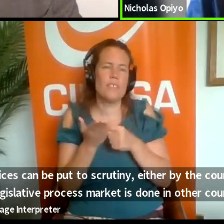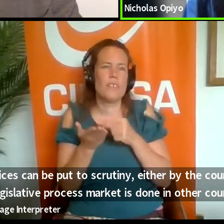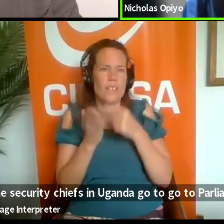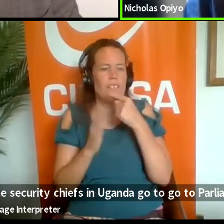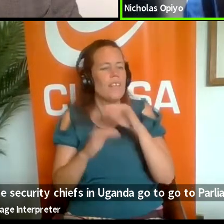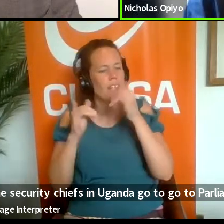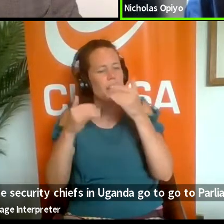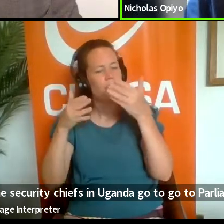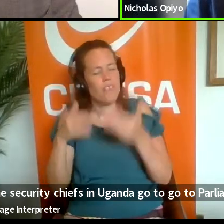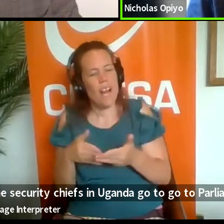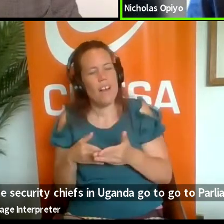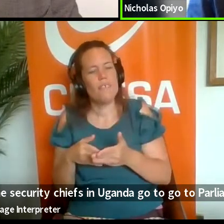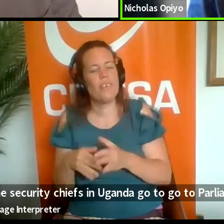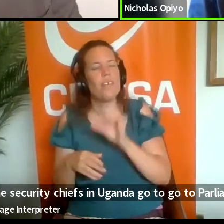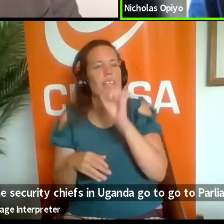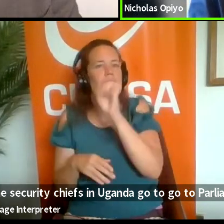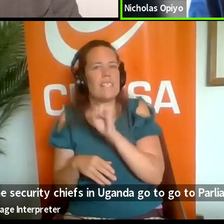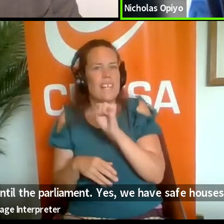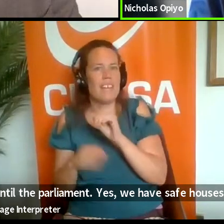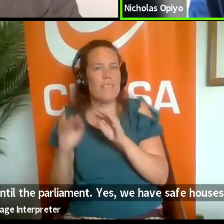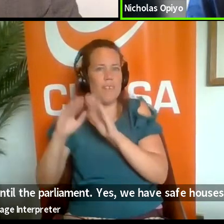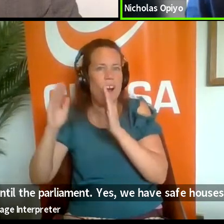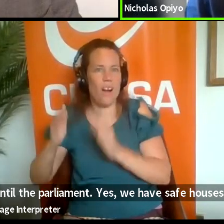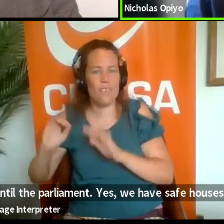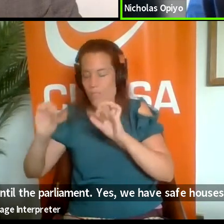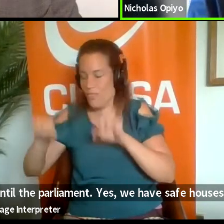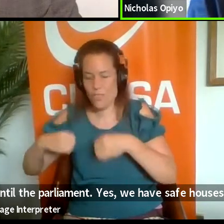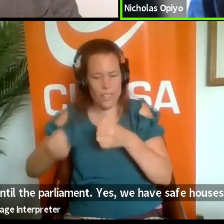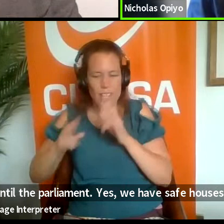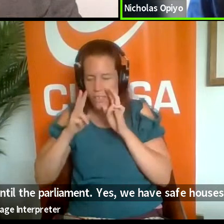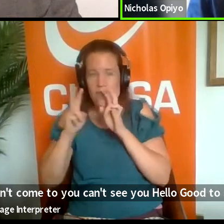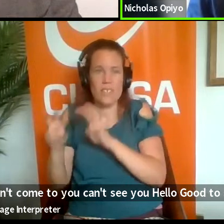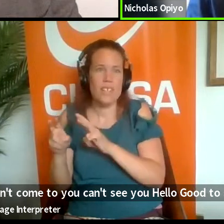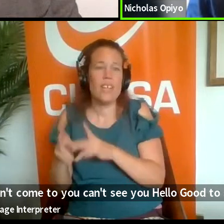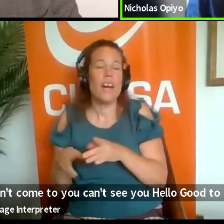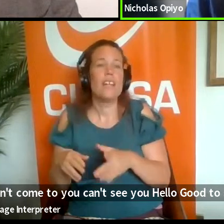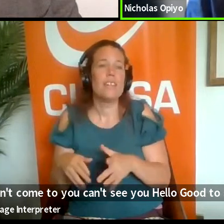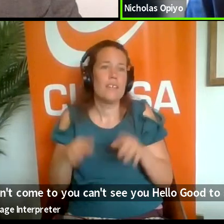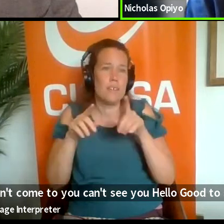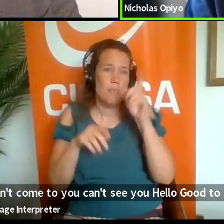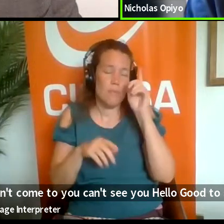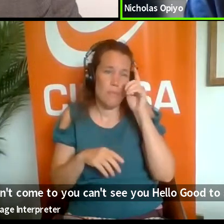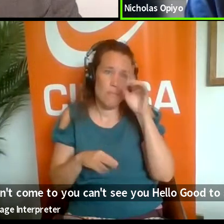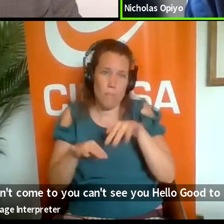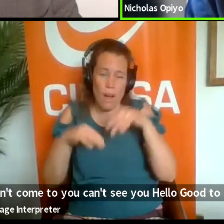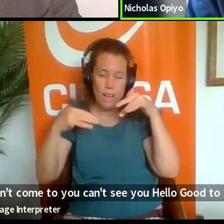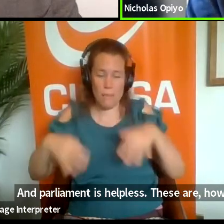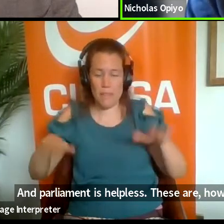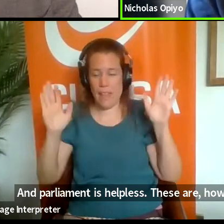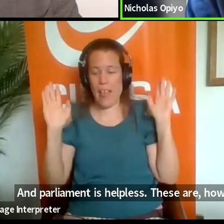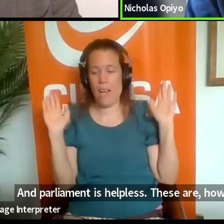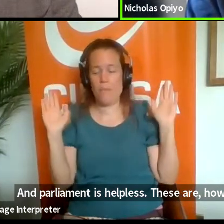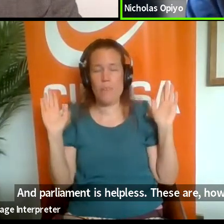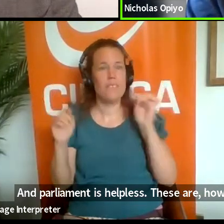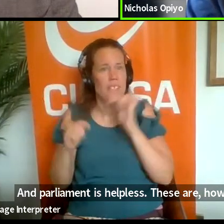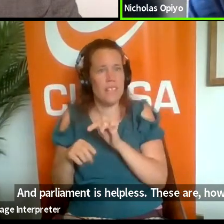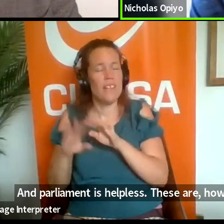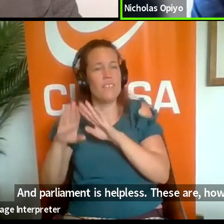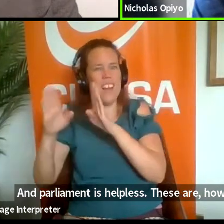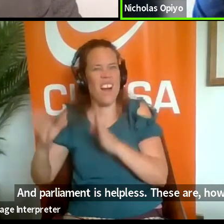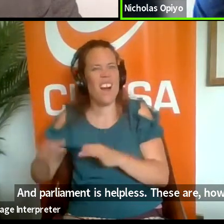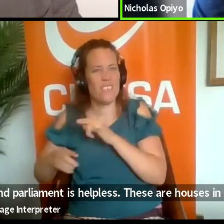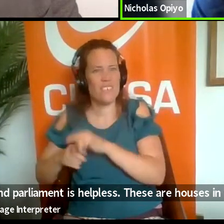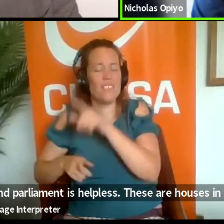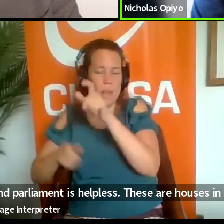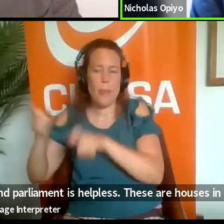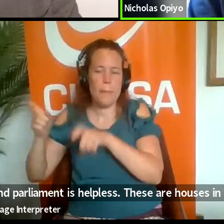You can't come to it. You can't see it. You are not going to see it. And Parliament is helpless. These are houses in which people are